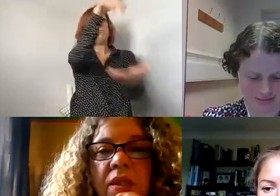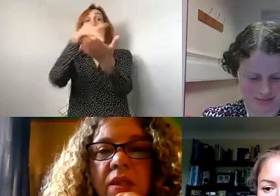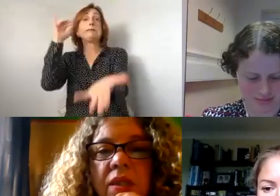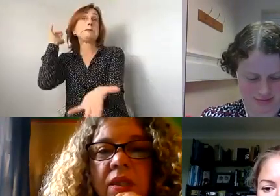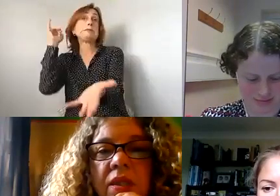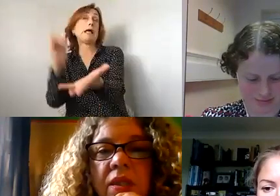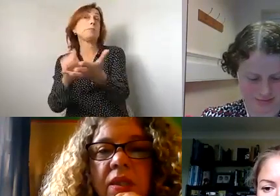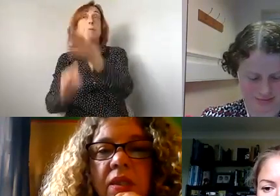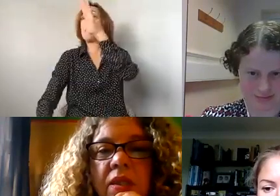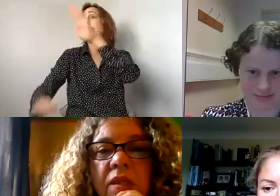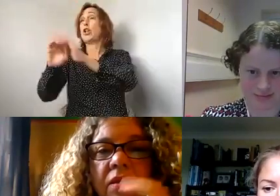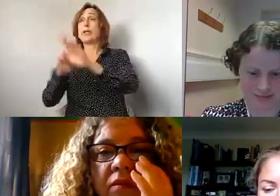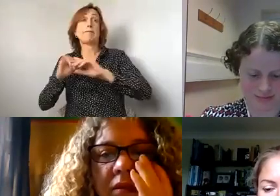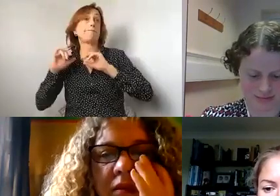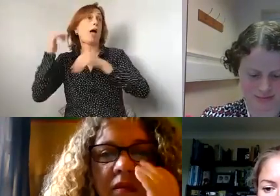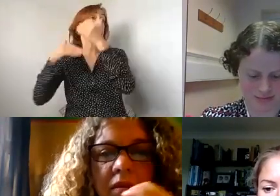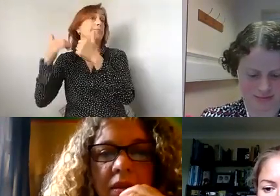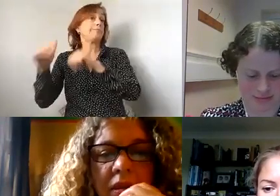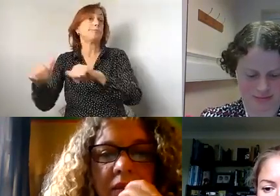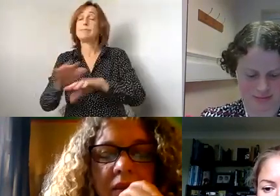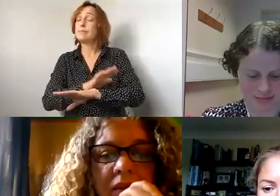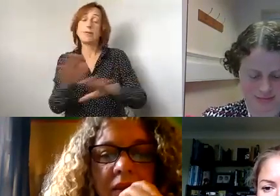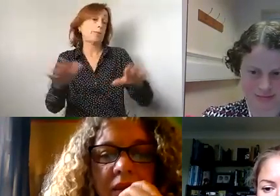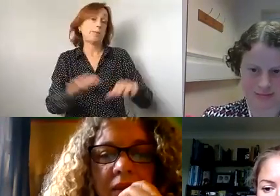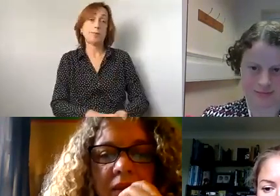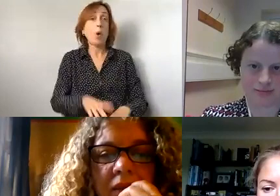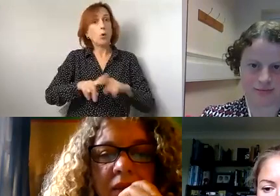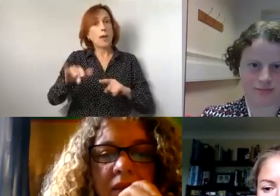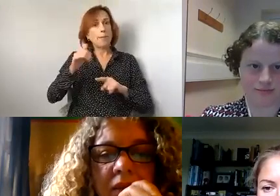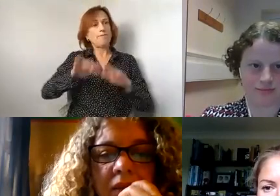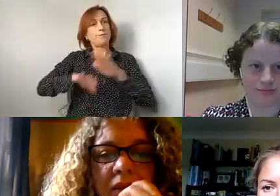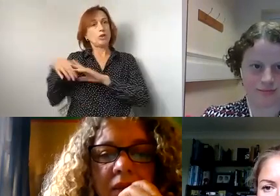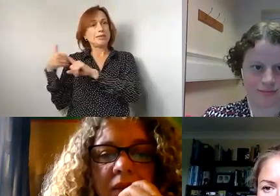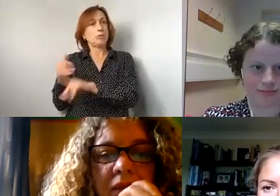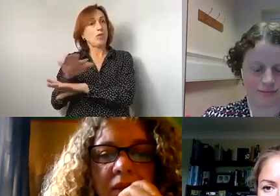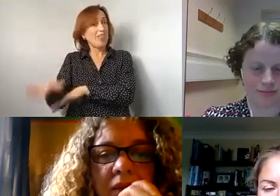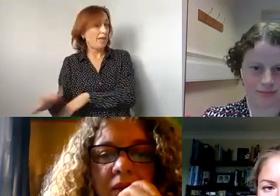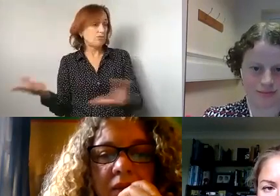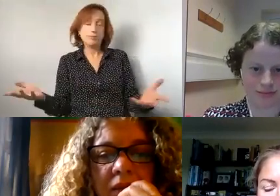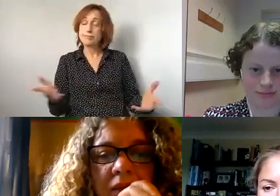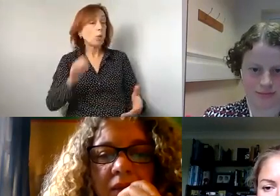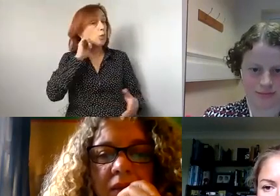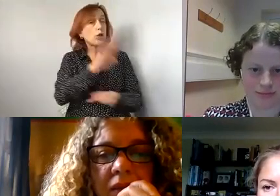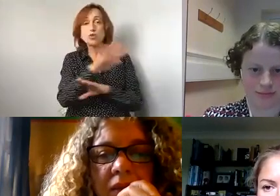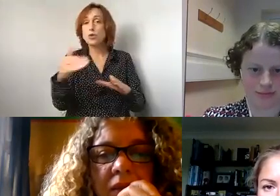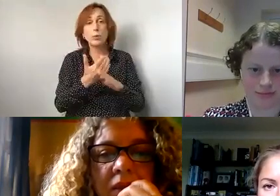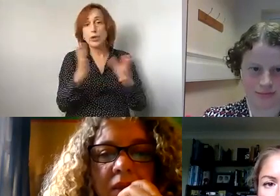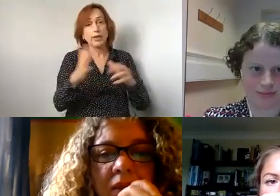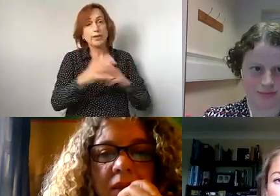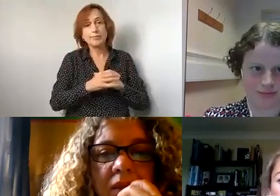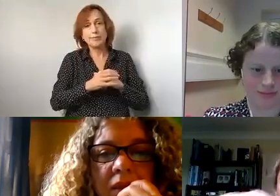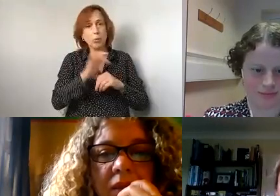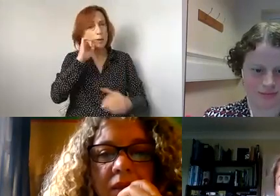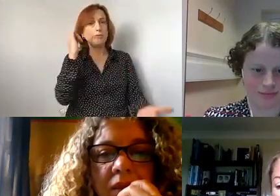any transition and potentially without their full provisions being in place. Mm. It's just not going to work. And I think it would be so wrong